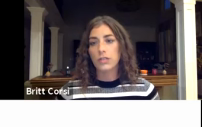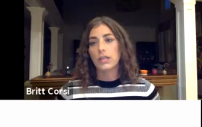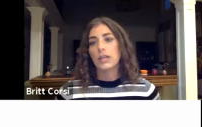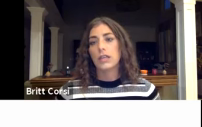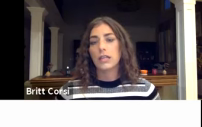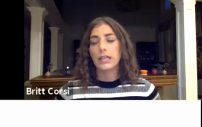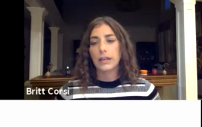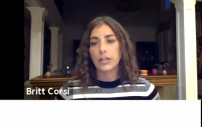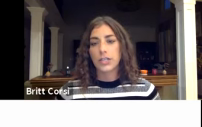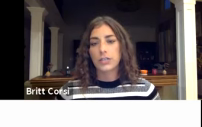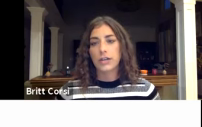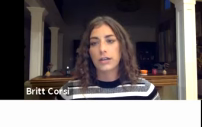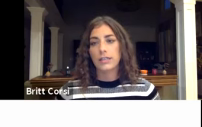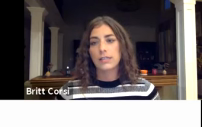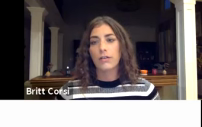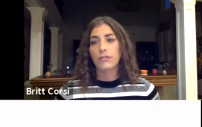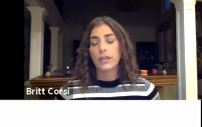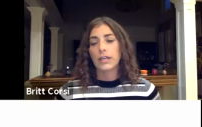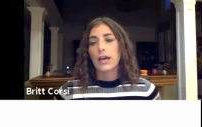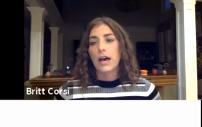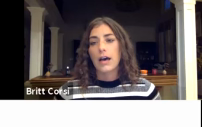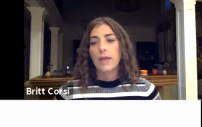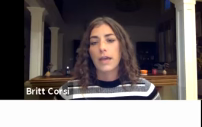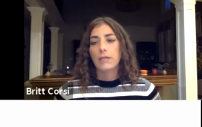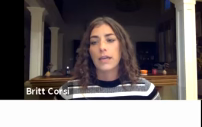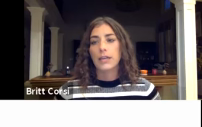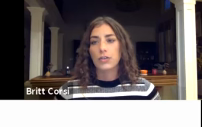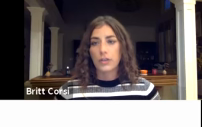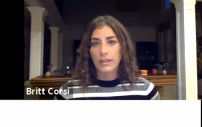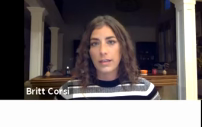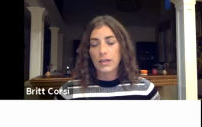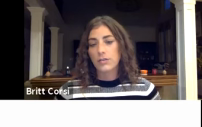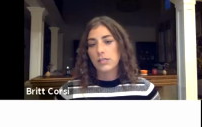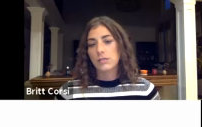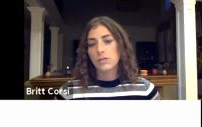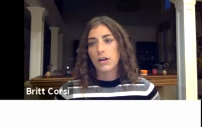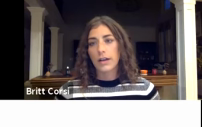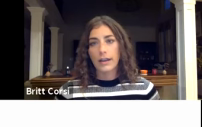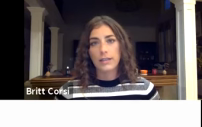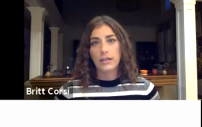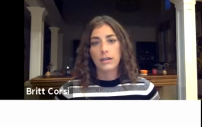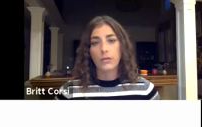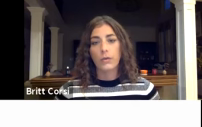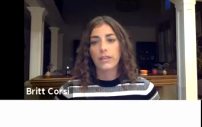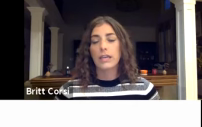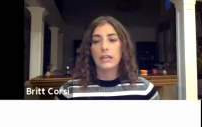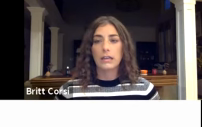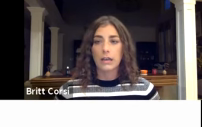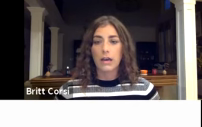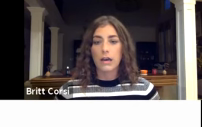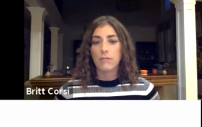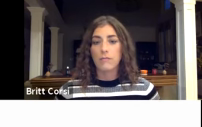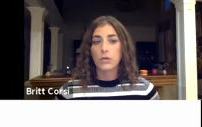out the clean energy agenda itself and making sure that the ecosystems are all connected